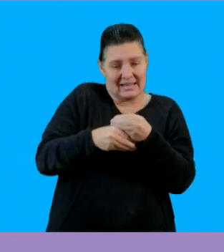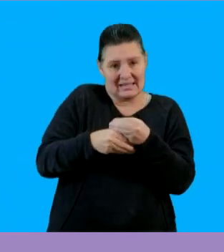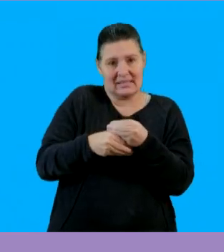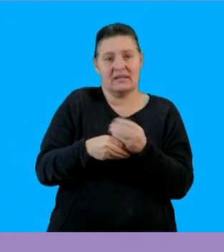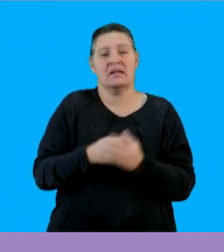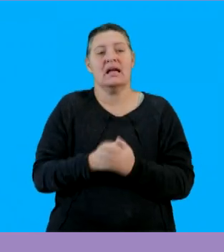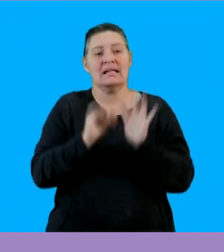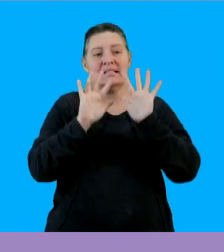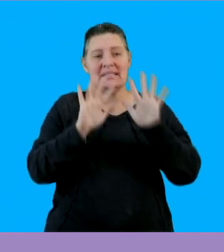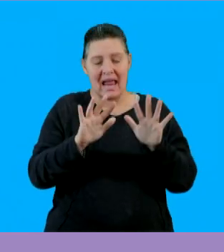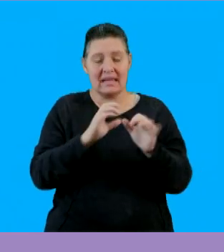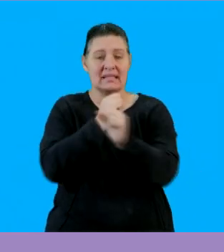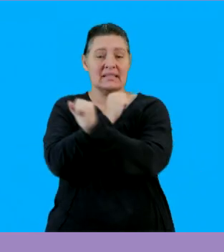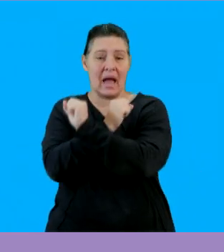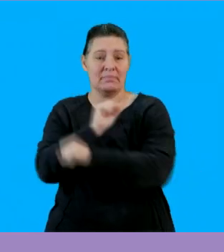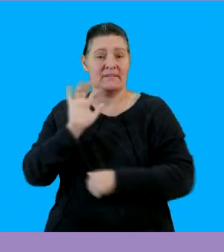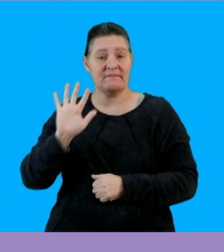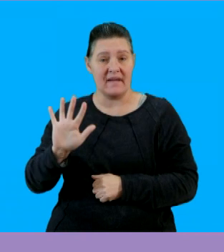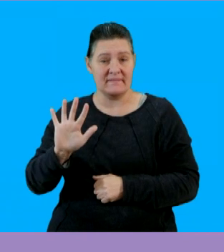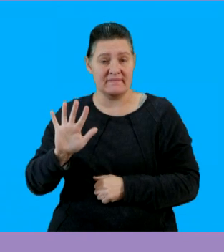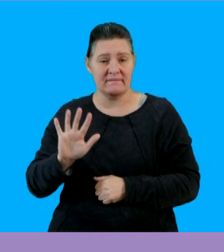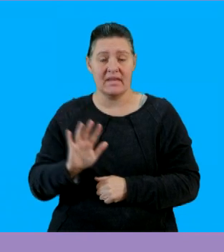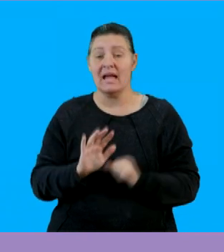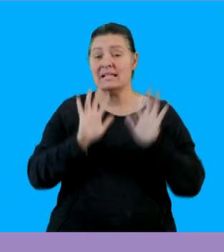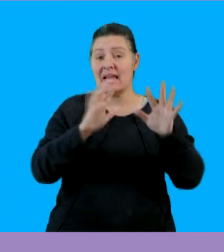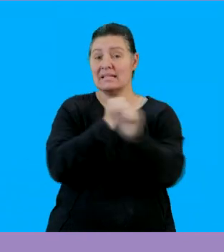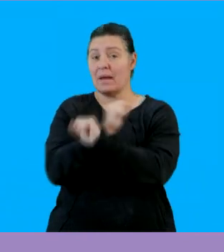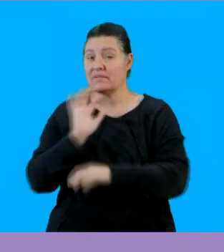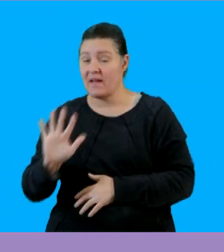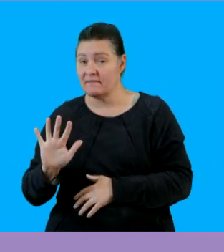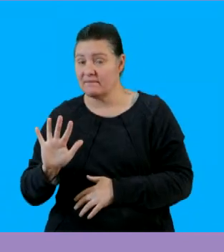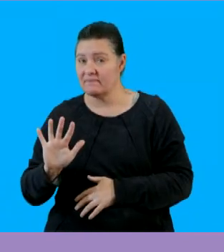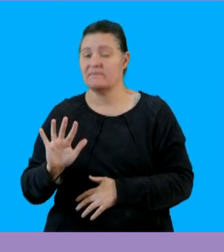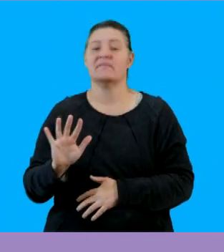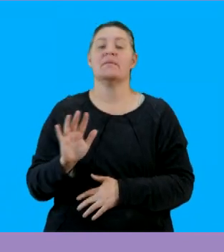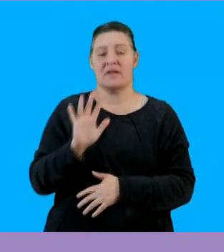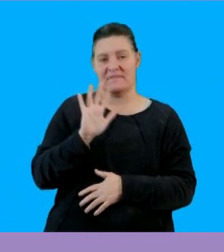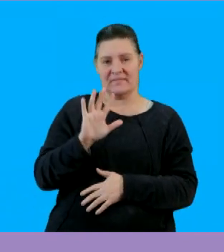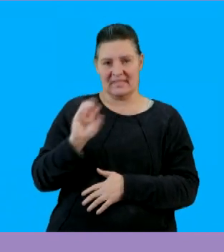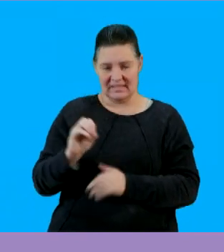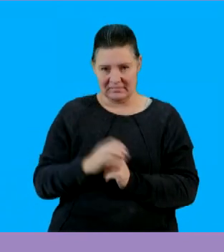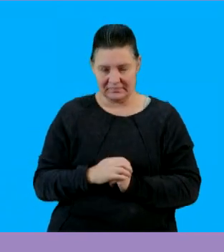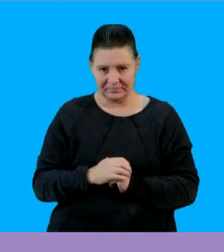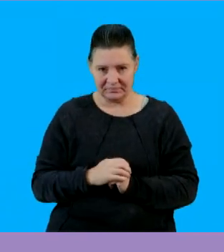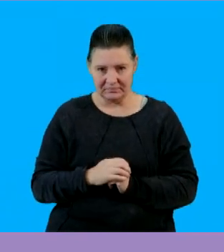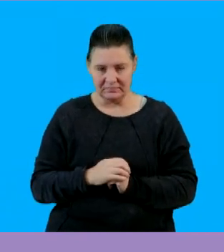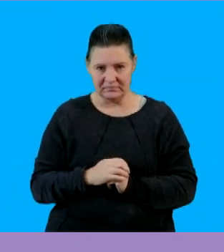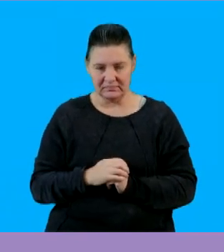to the 10 multiplied by the 5. So what is 10 multiplied by 5? That is 50.